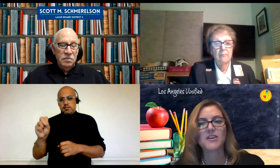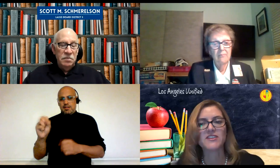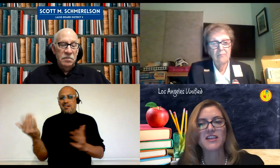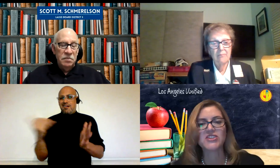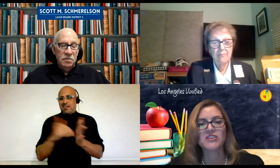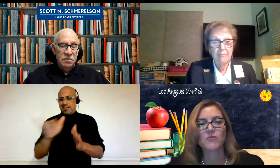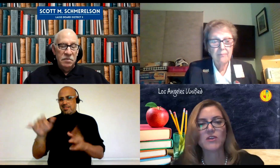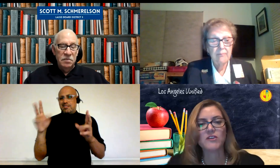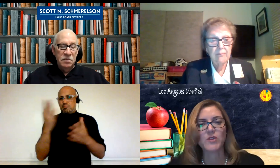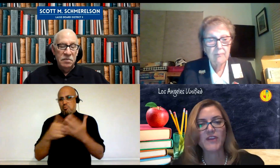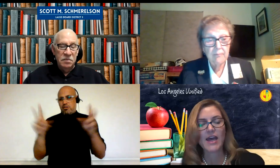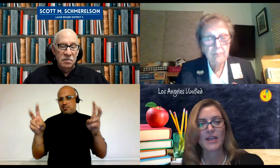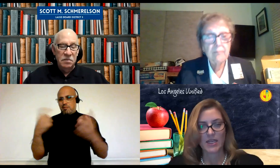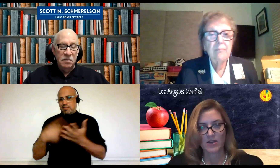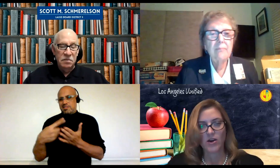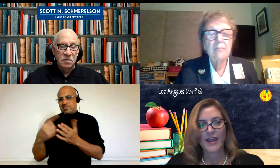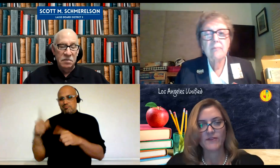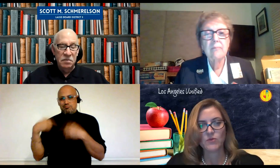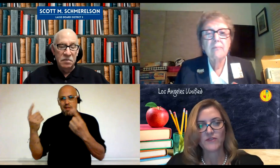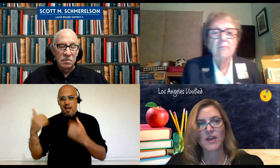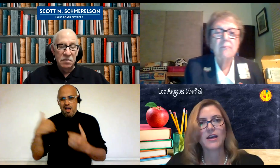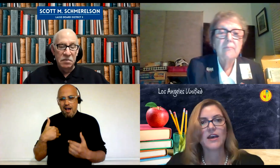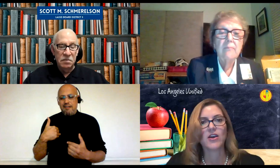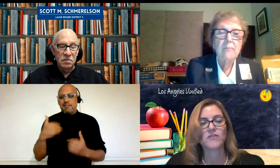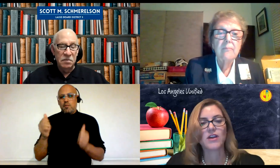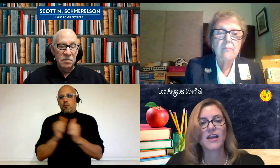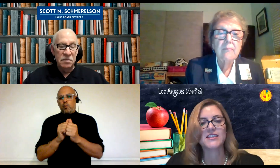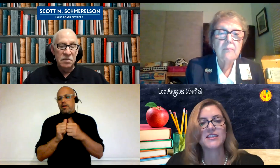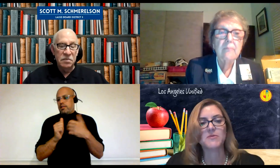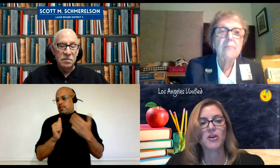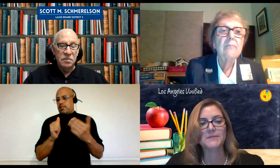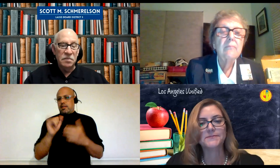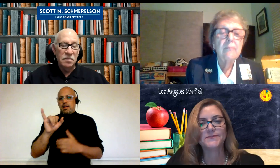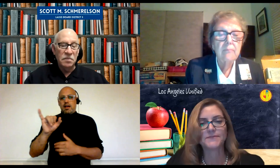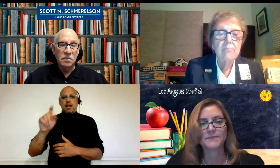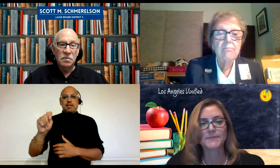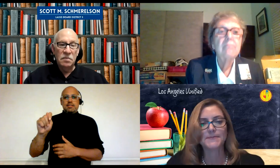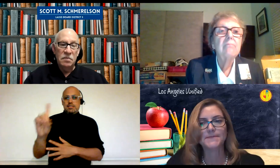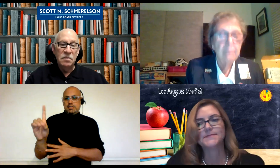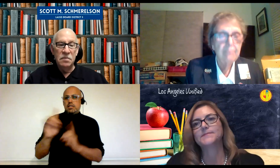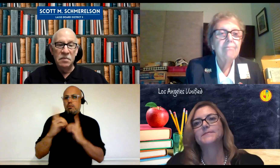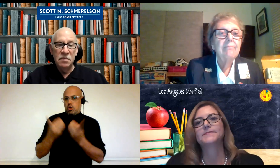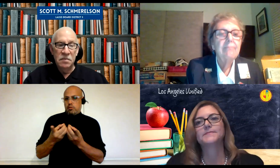topic of discussion that we've had and are having with our ITD department.